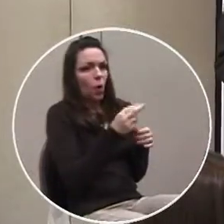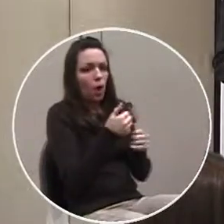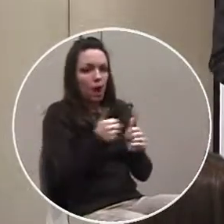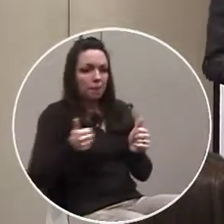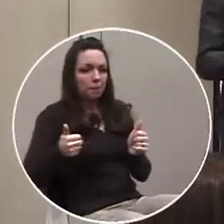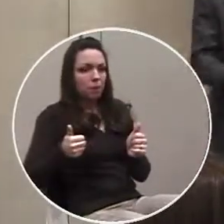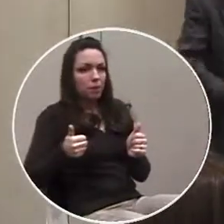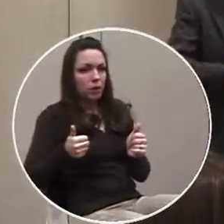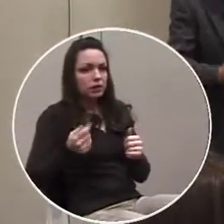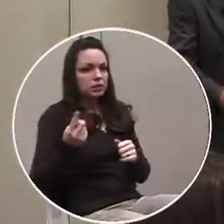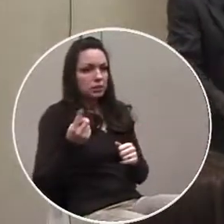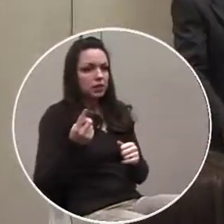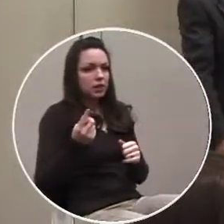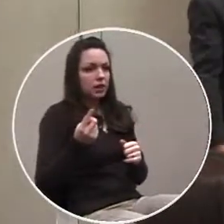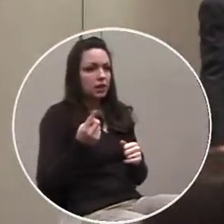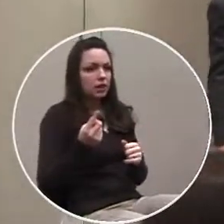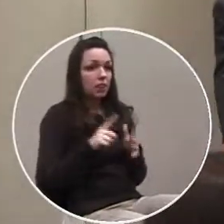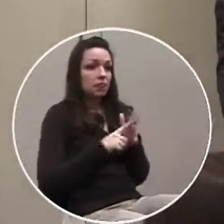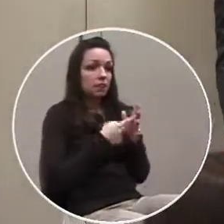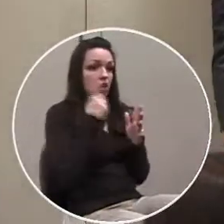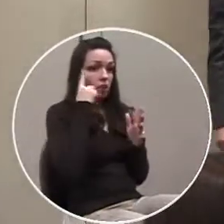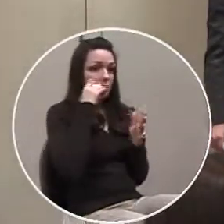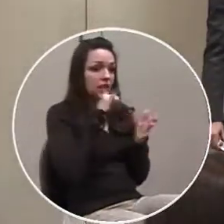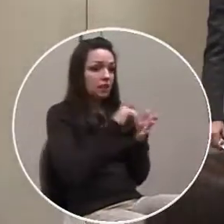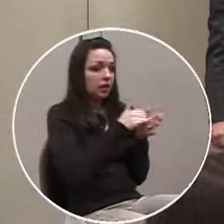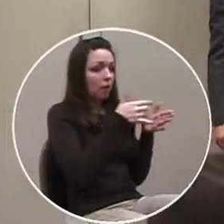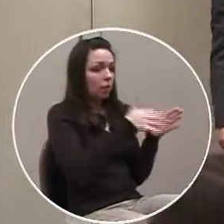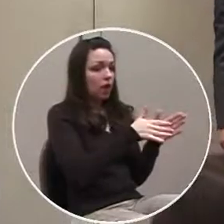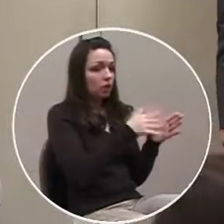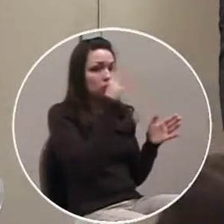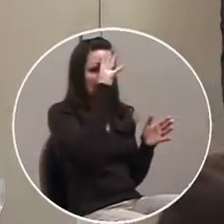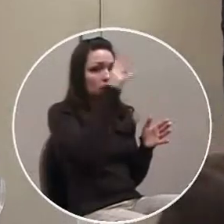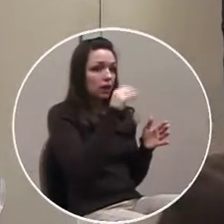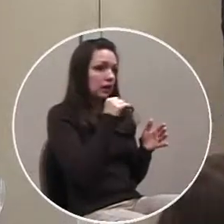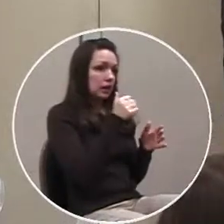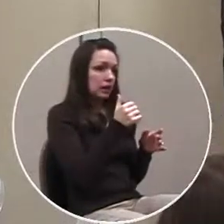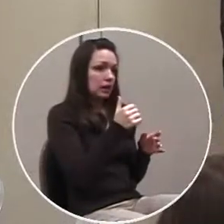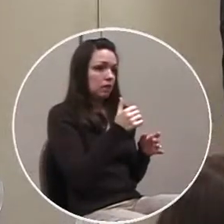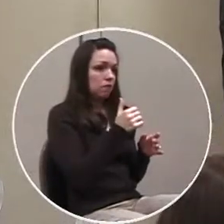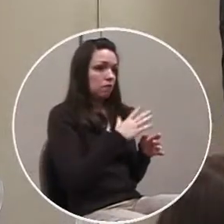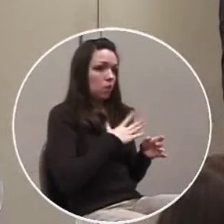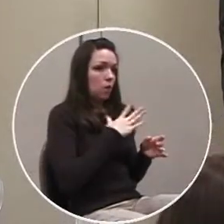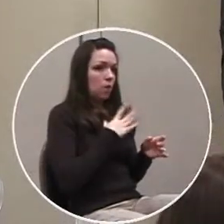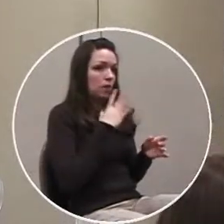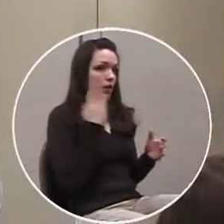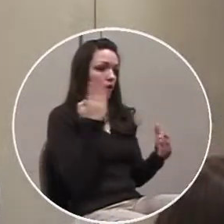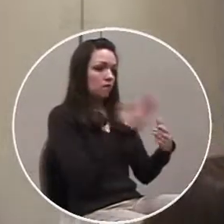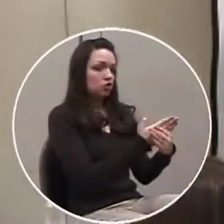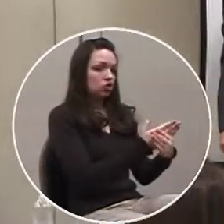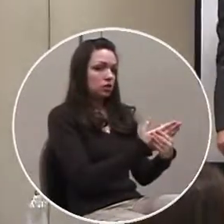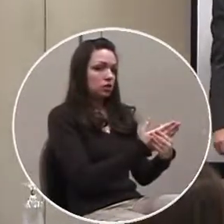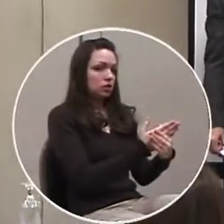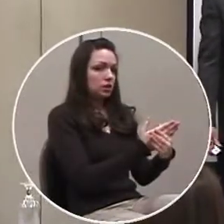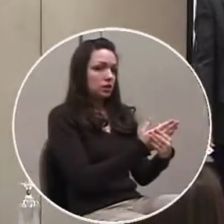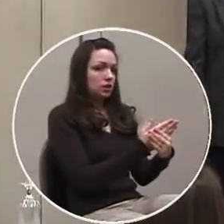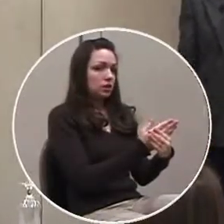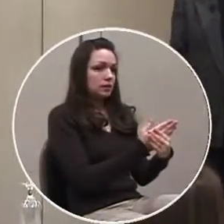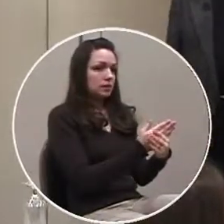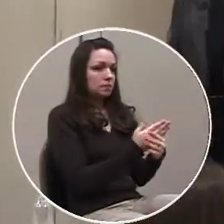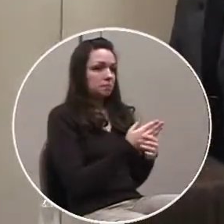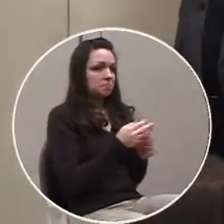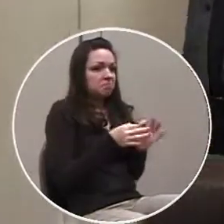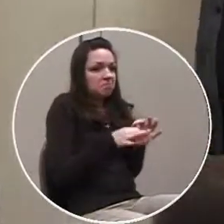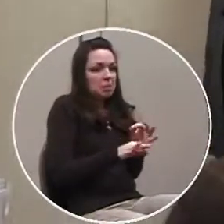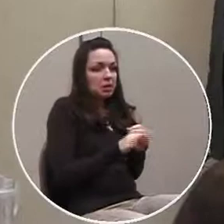that. And they start thinking in those terms to create an informal intervention. A mini